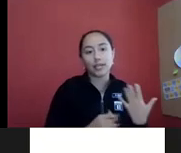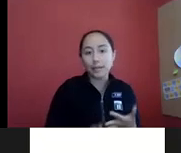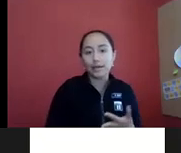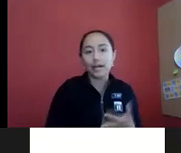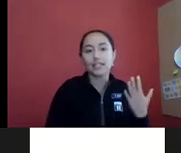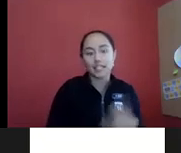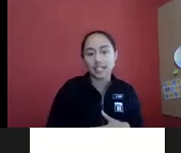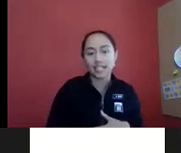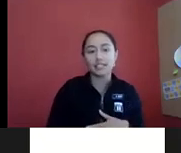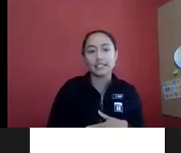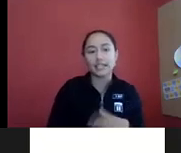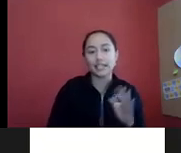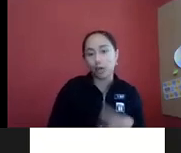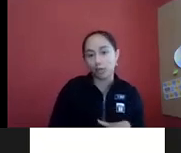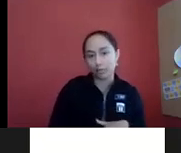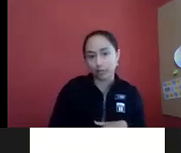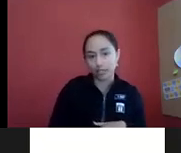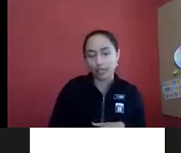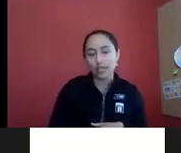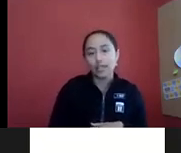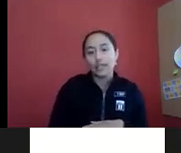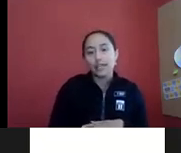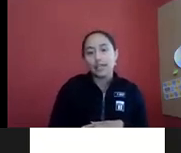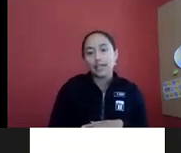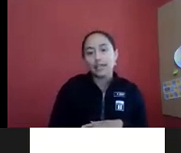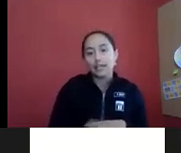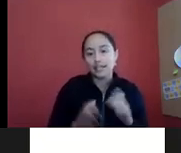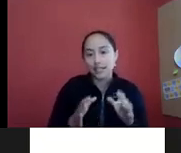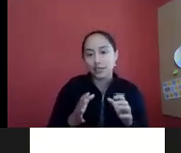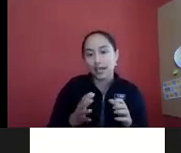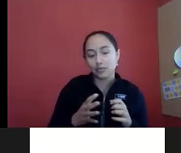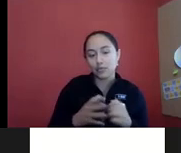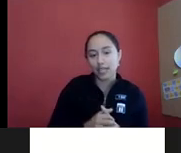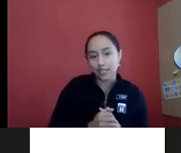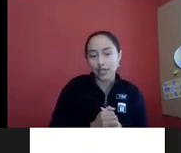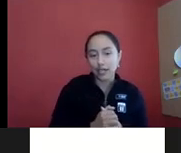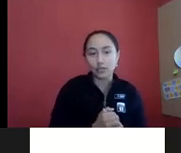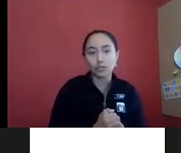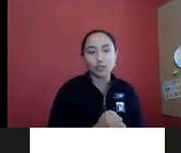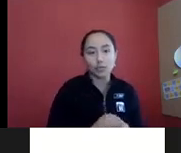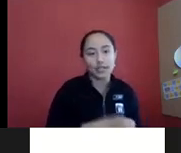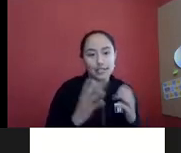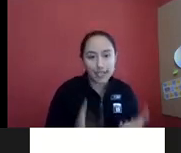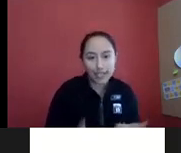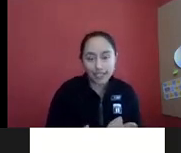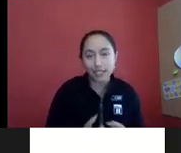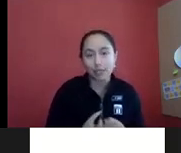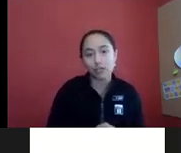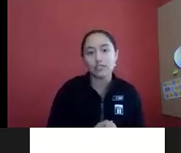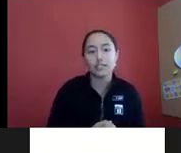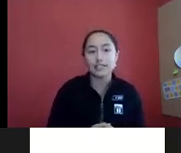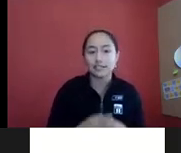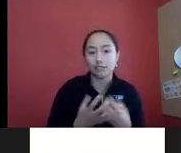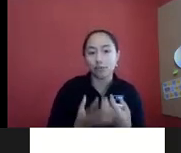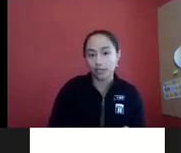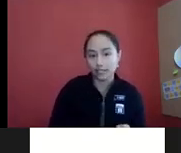example, Canva, Genially, and PowerPoint. The things that we have to take into account when we are designing a